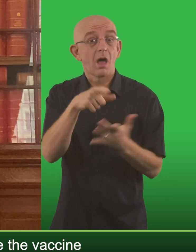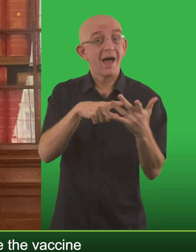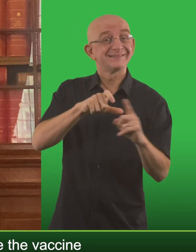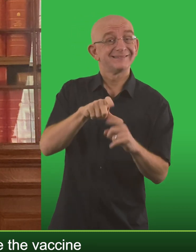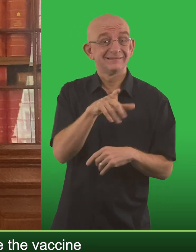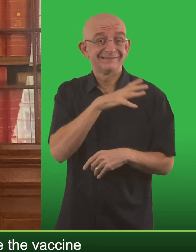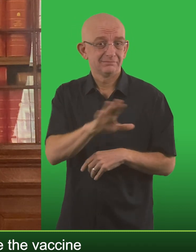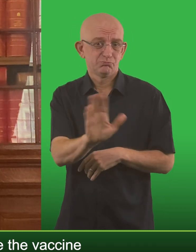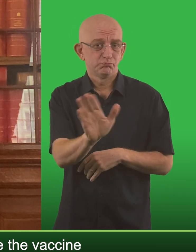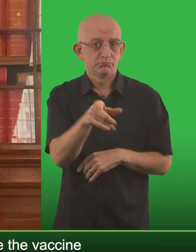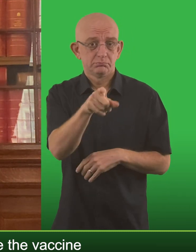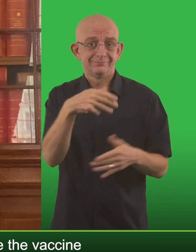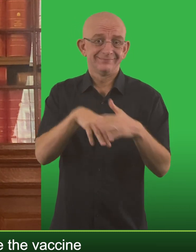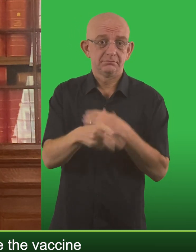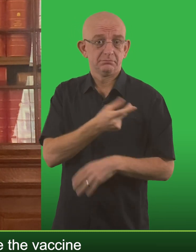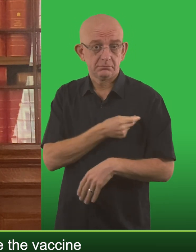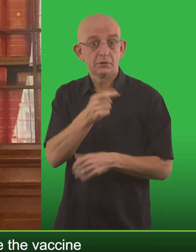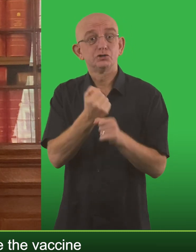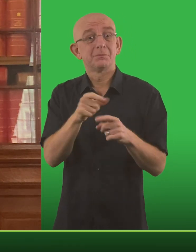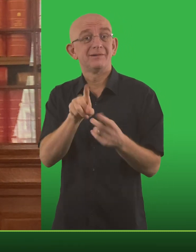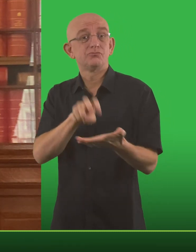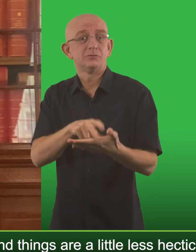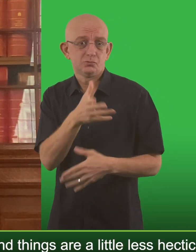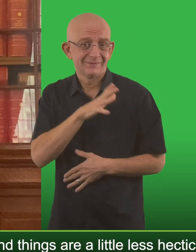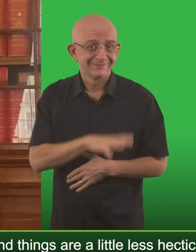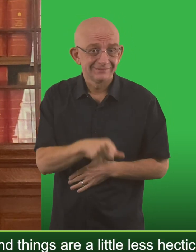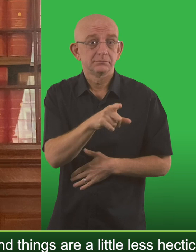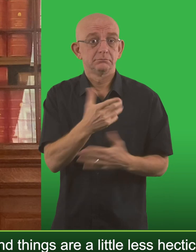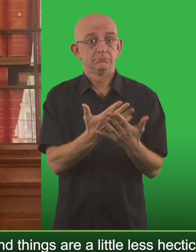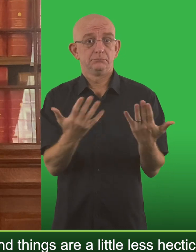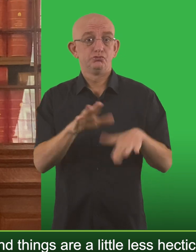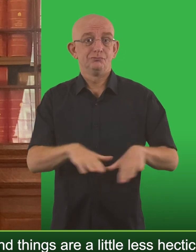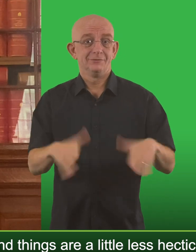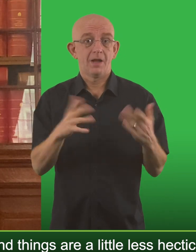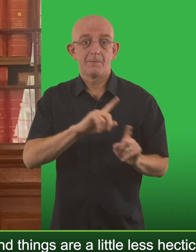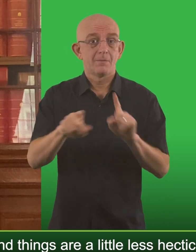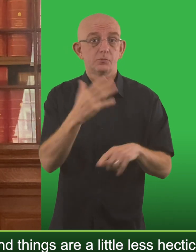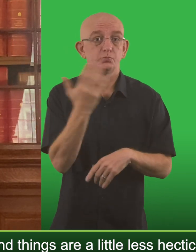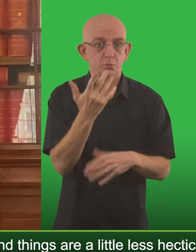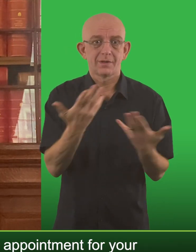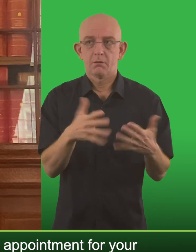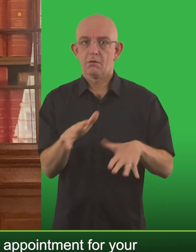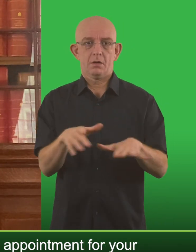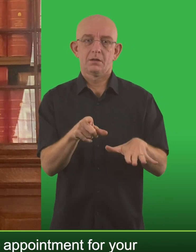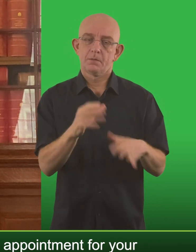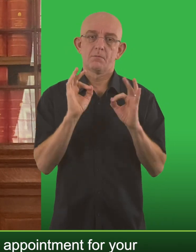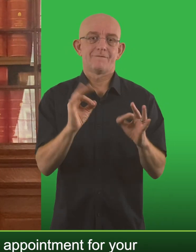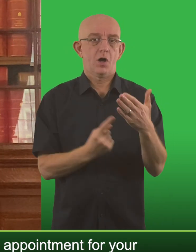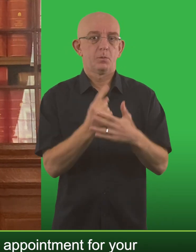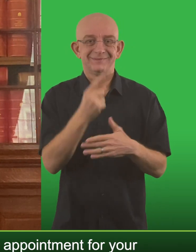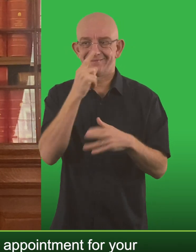to have the vaccine, and there is no need to be registered with a GP. Now most of the children are back to school and things are a little less hectic, it's the